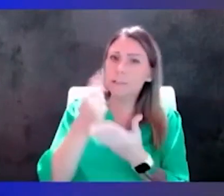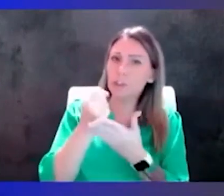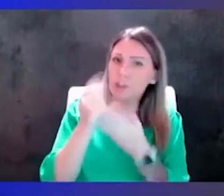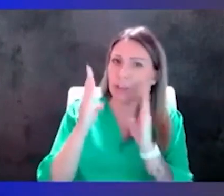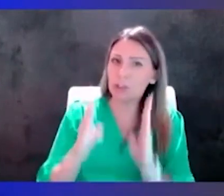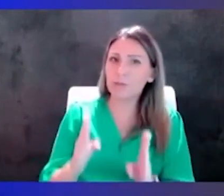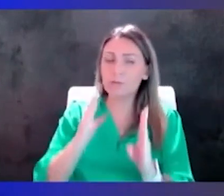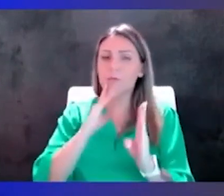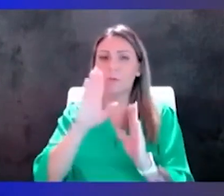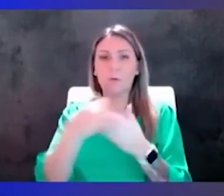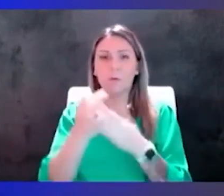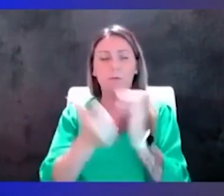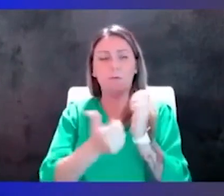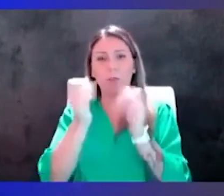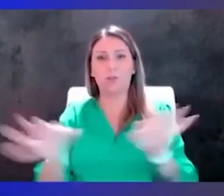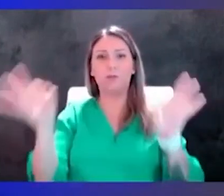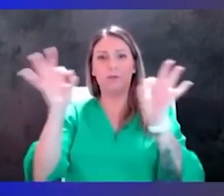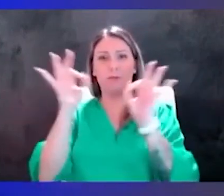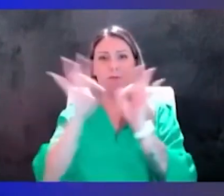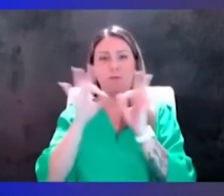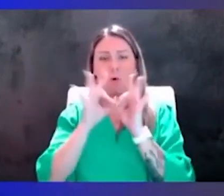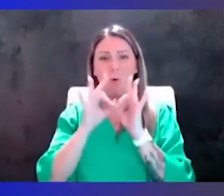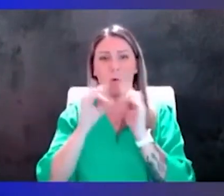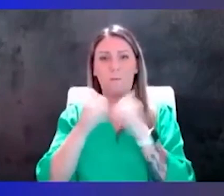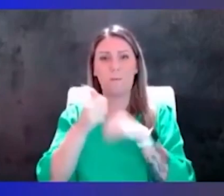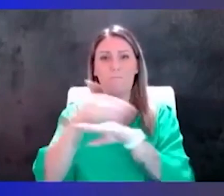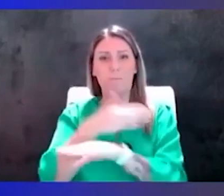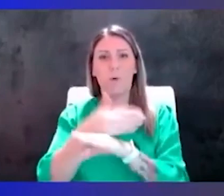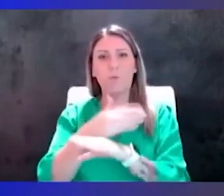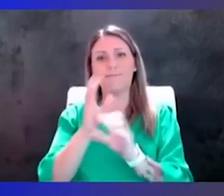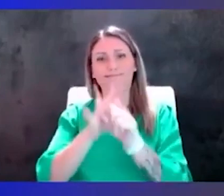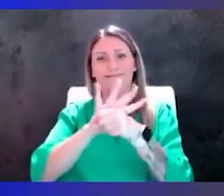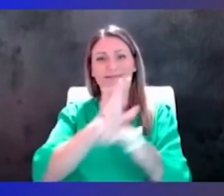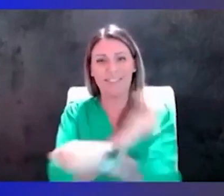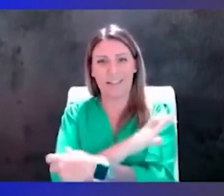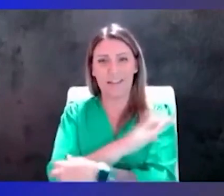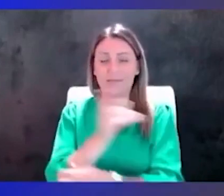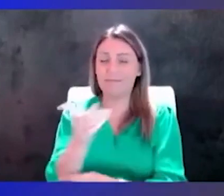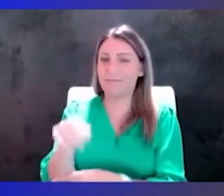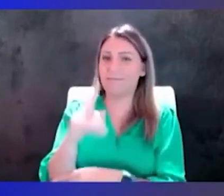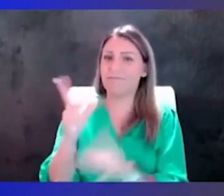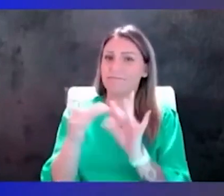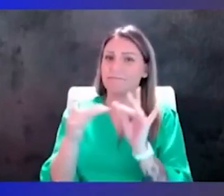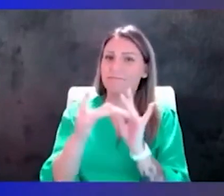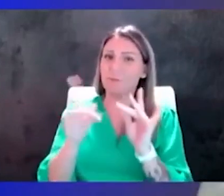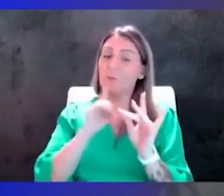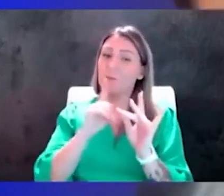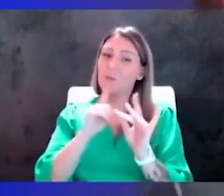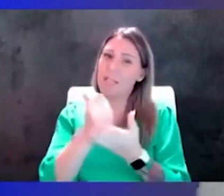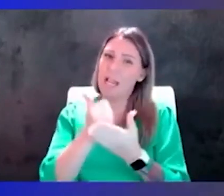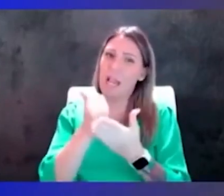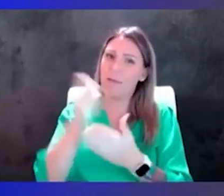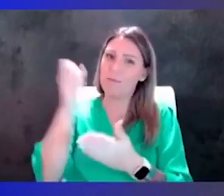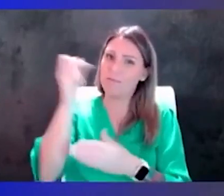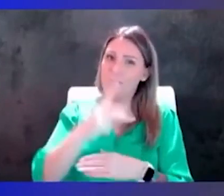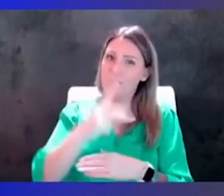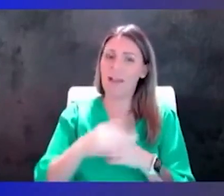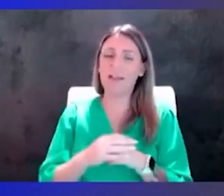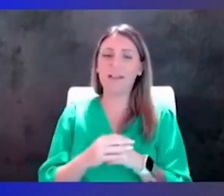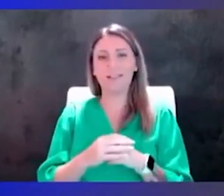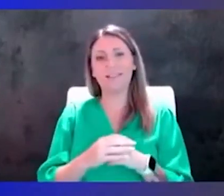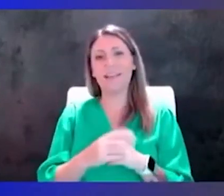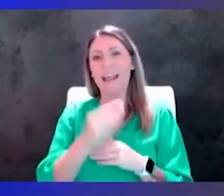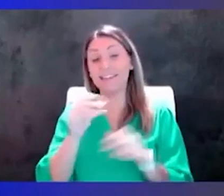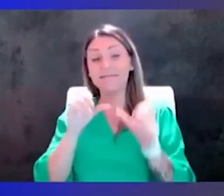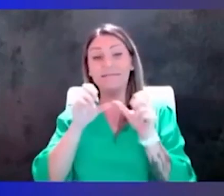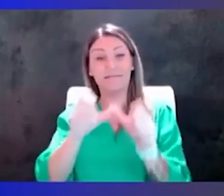our post-COVID clinic, just like what Mikayla's saying. They really helped her kind of get back, and it's continuing to help her get back. So